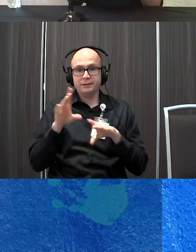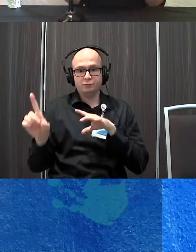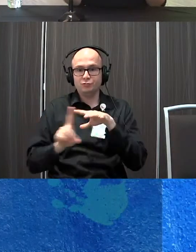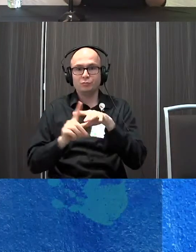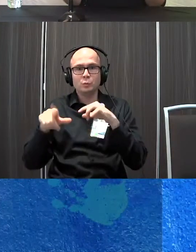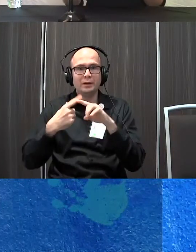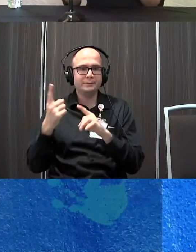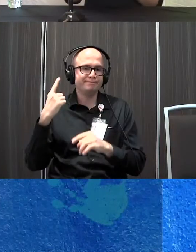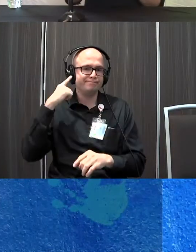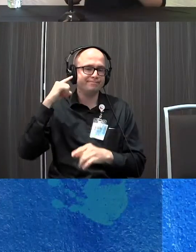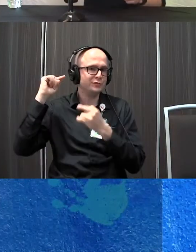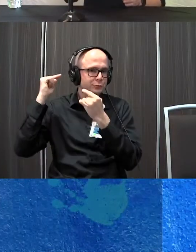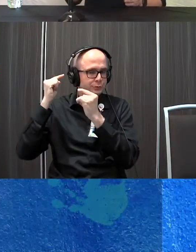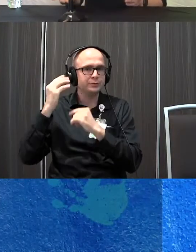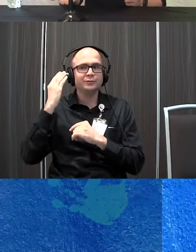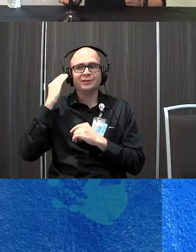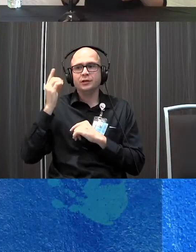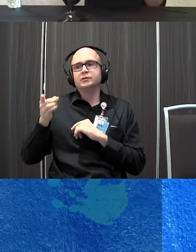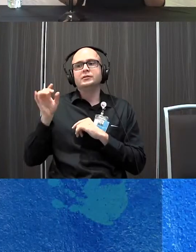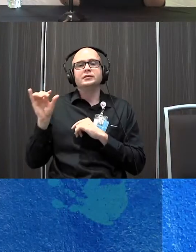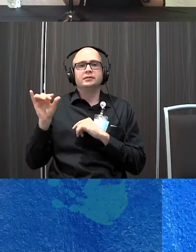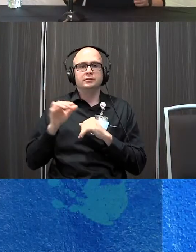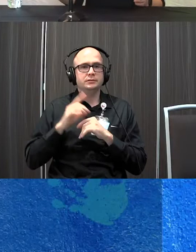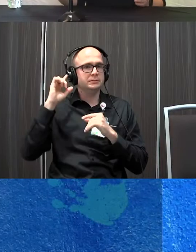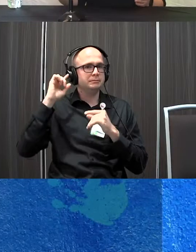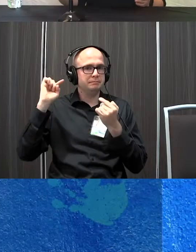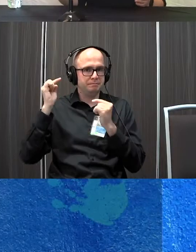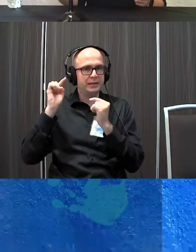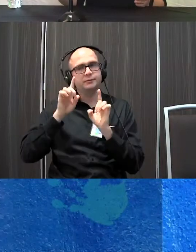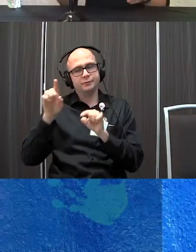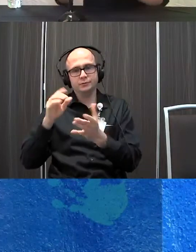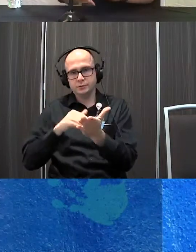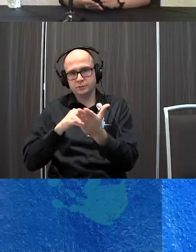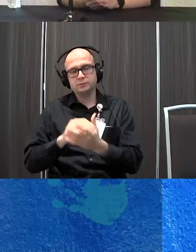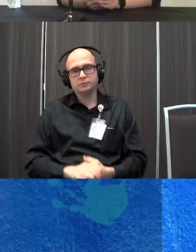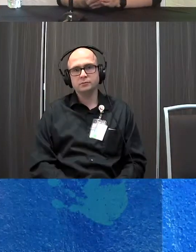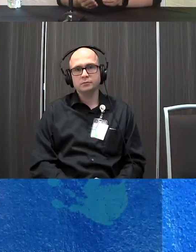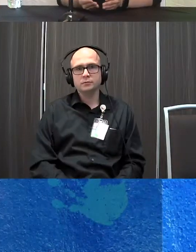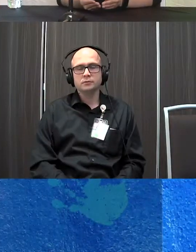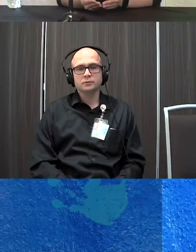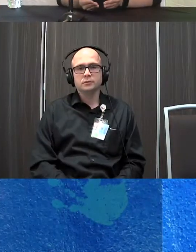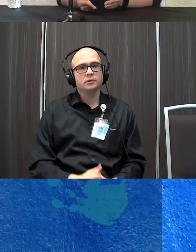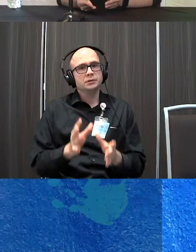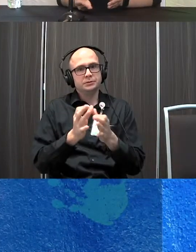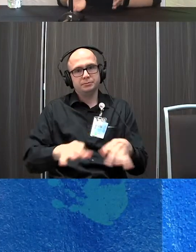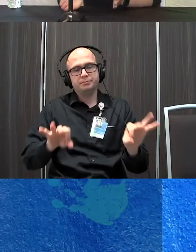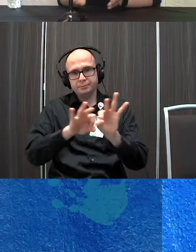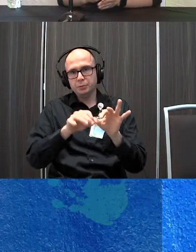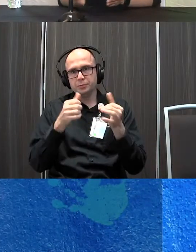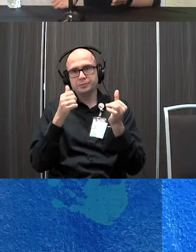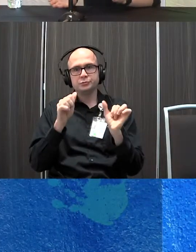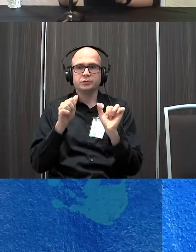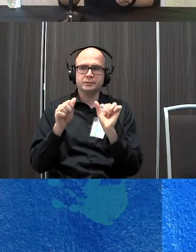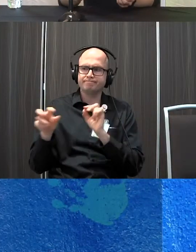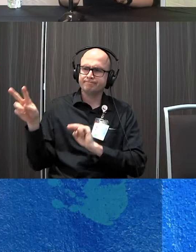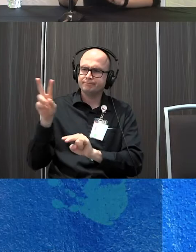So they know that when he's doing that, he's in pain and they need to get him to the doctor. So it's really important to try to figure